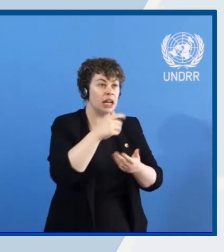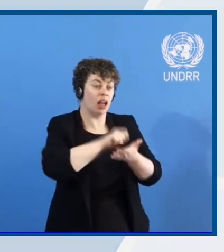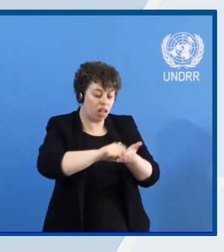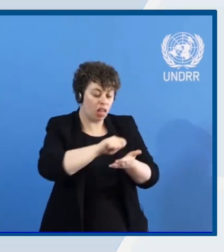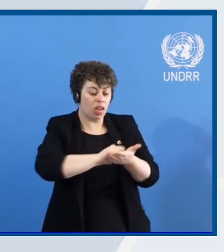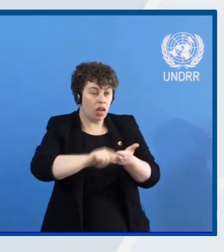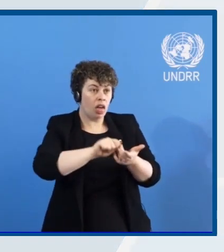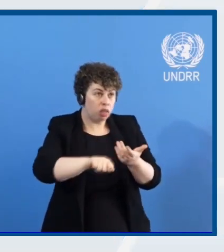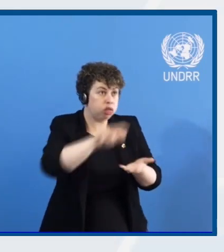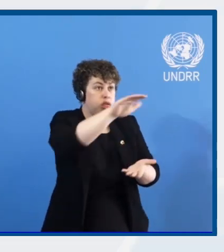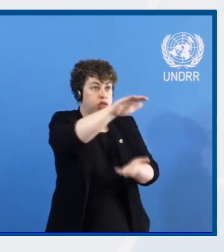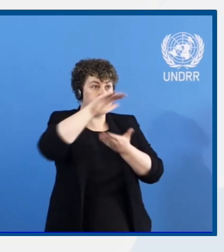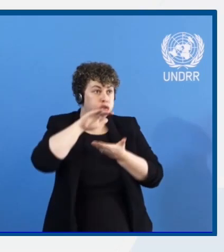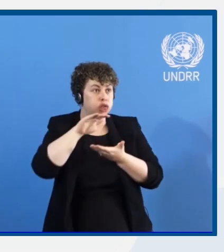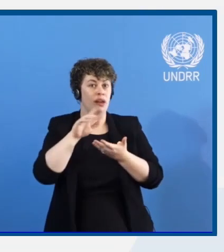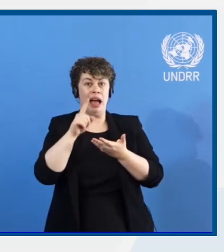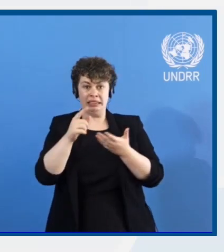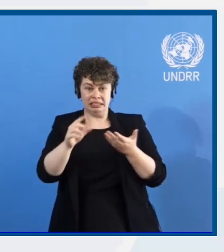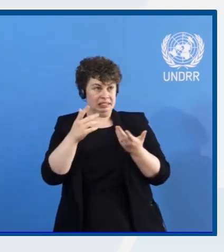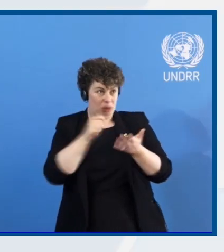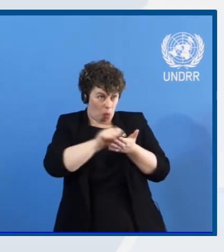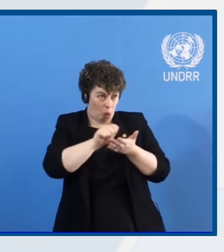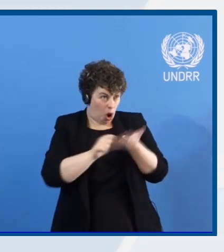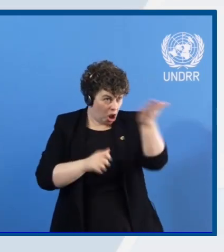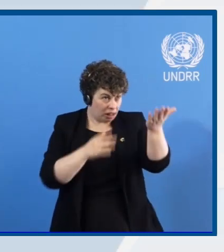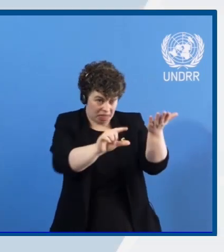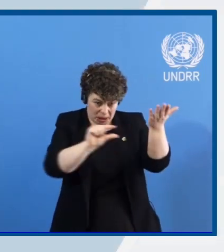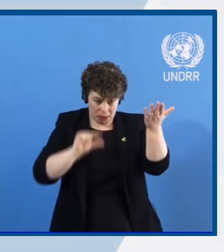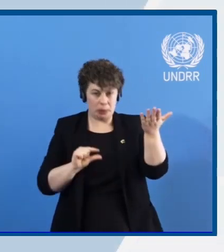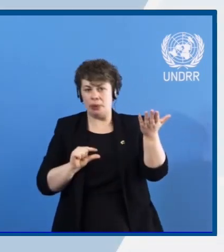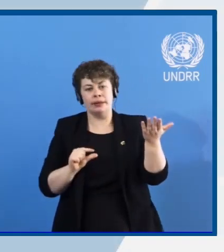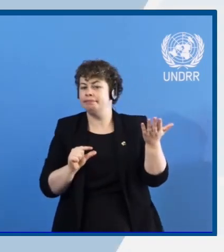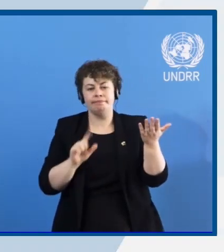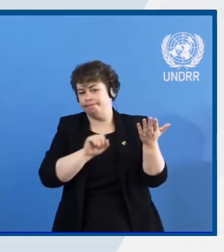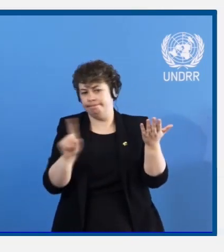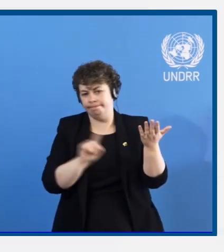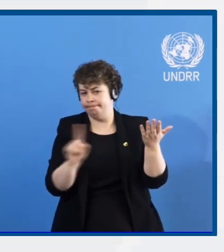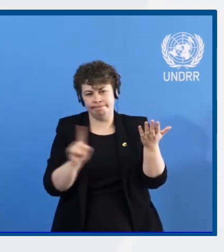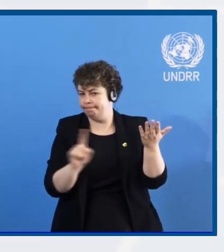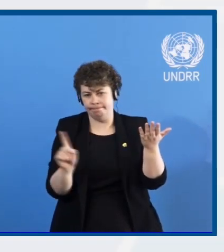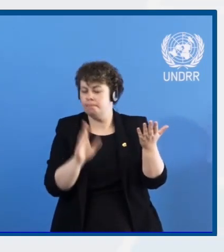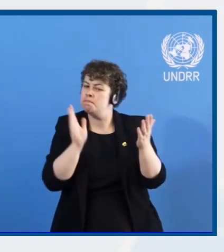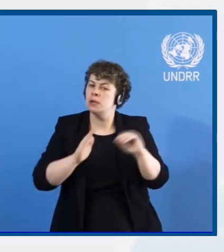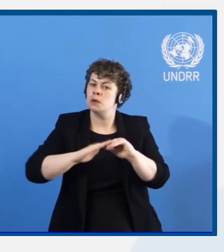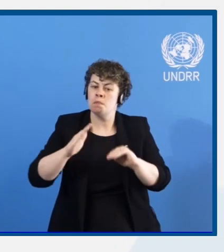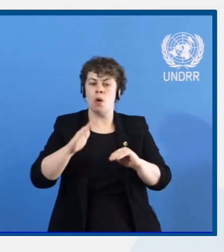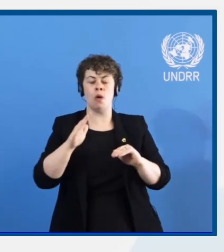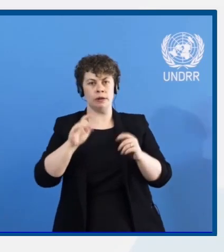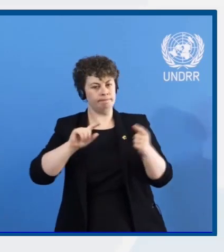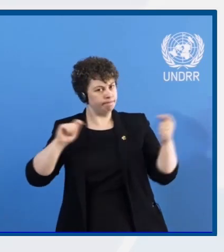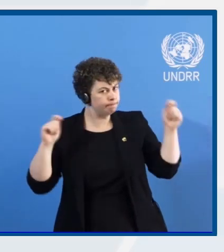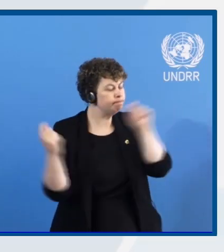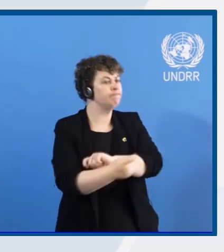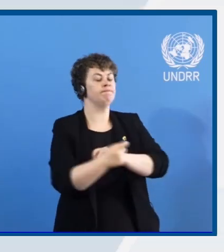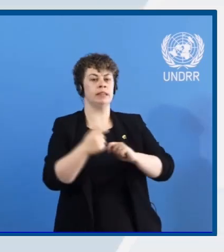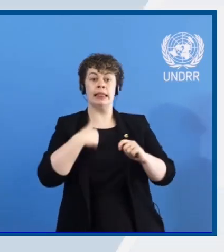information, regulation, planning, enabling better preparation of operations and projects to change that equation, to